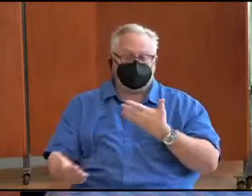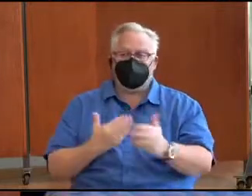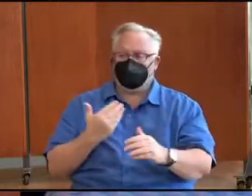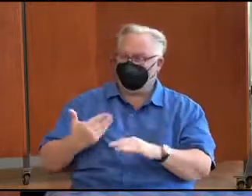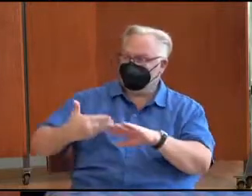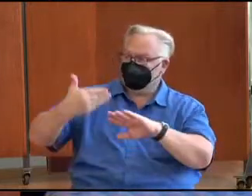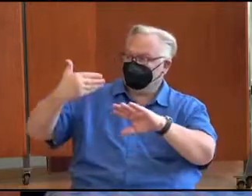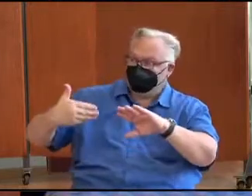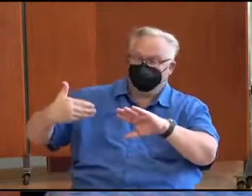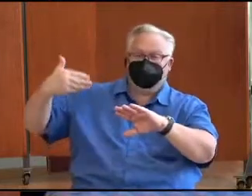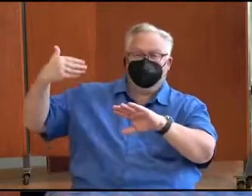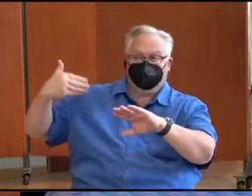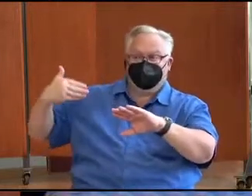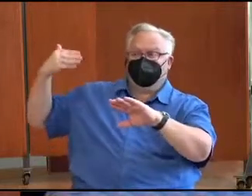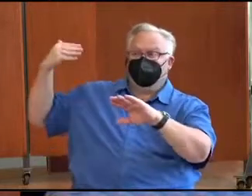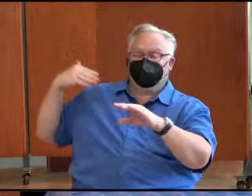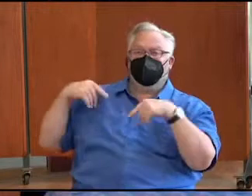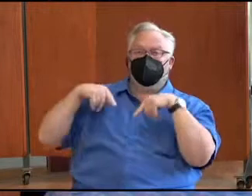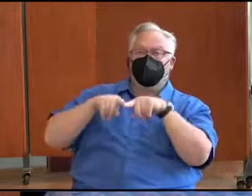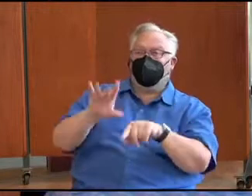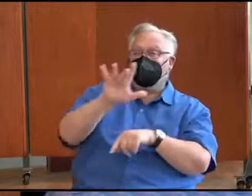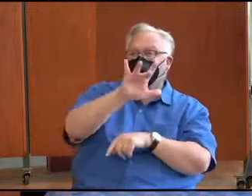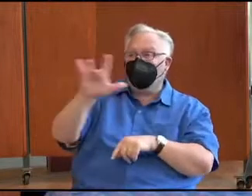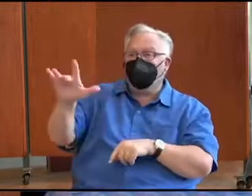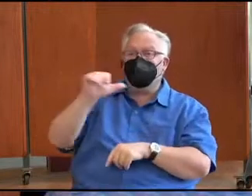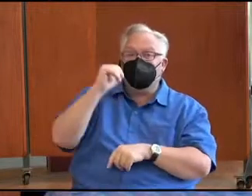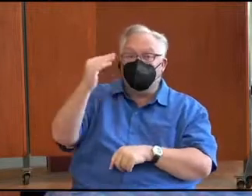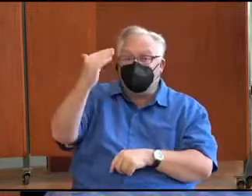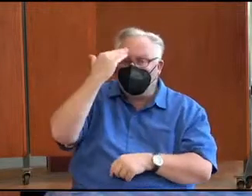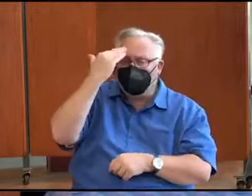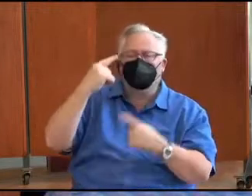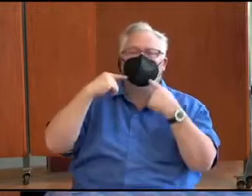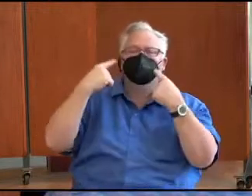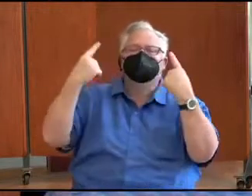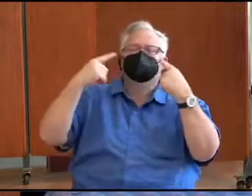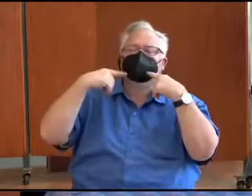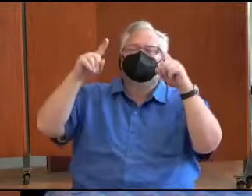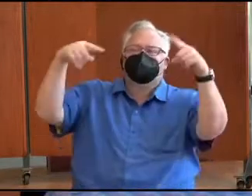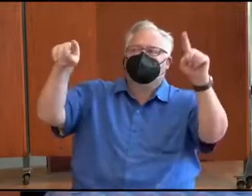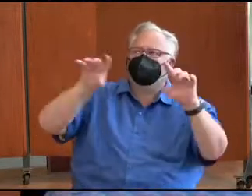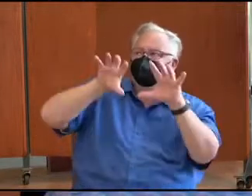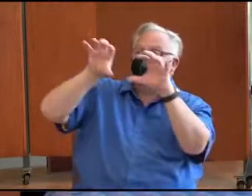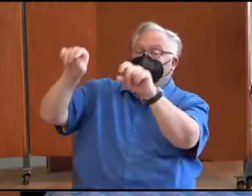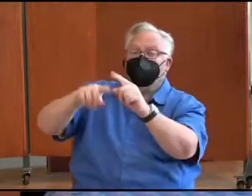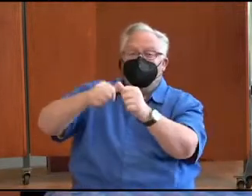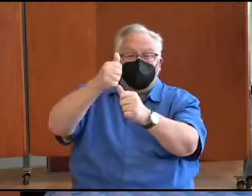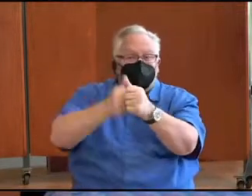I have always made it. I am each time afraid that I will miss.